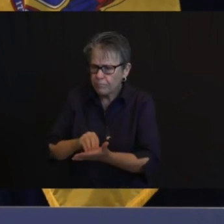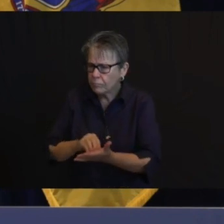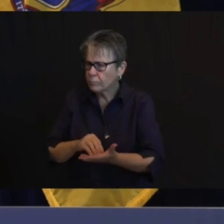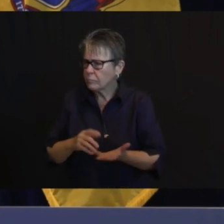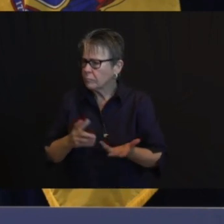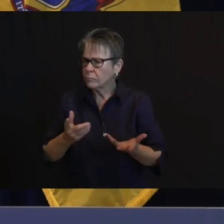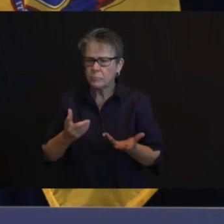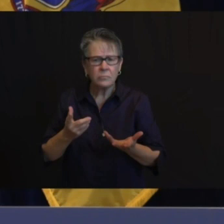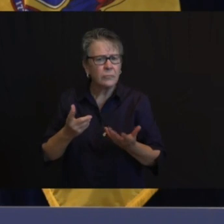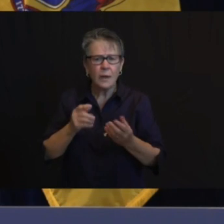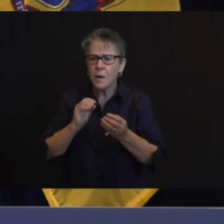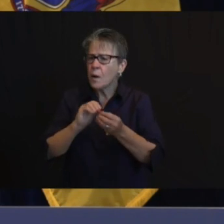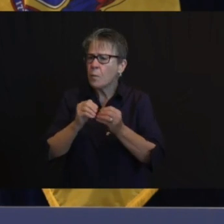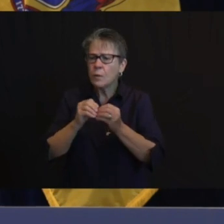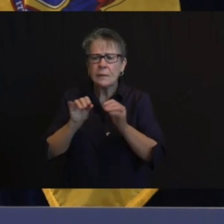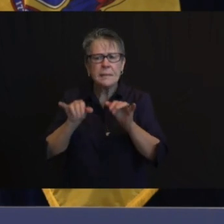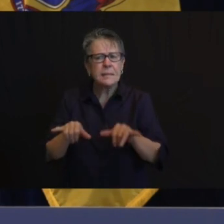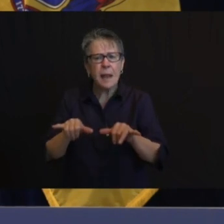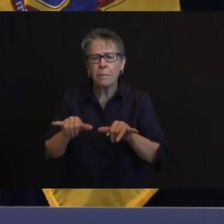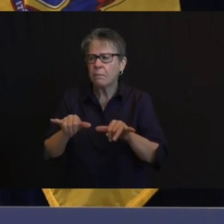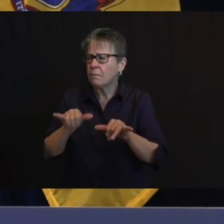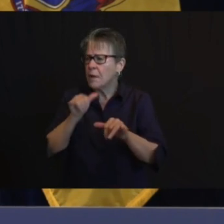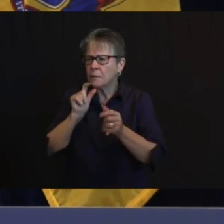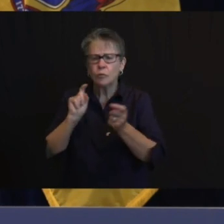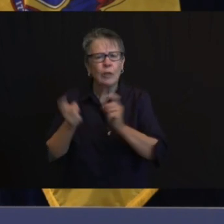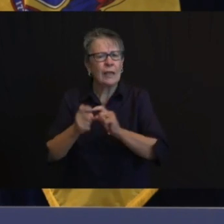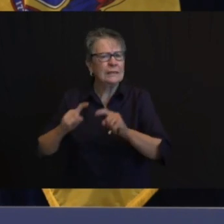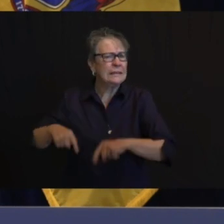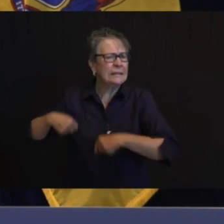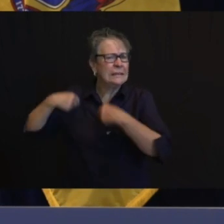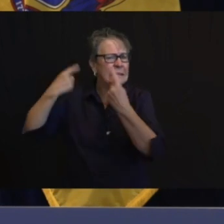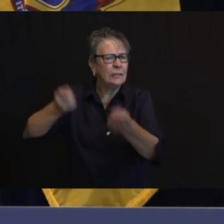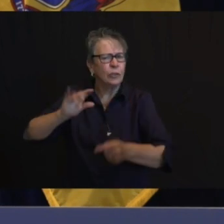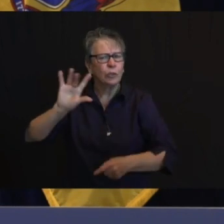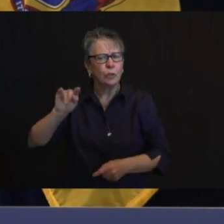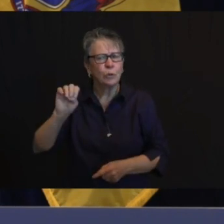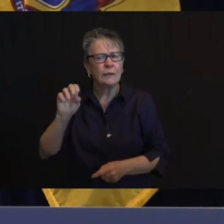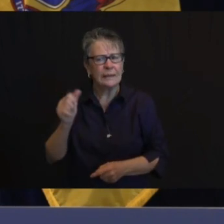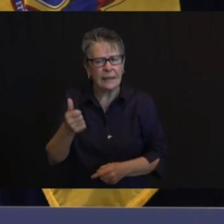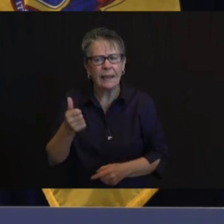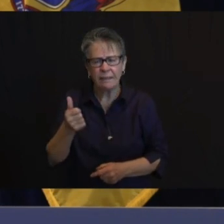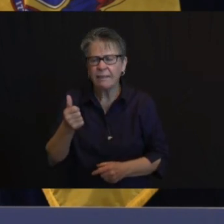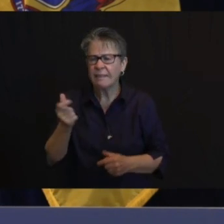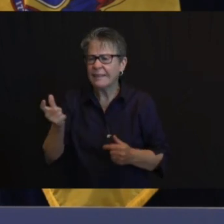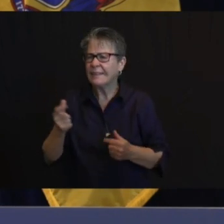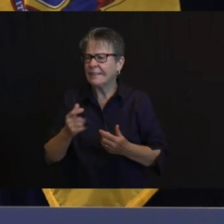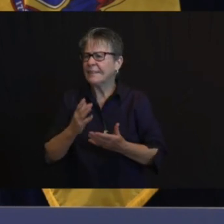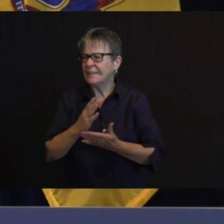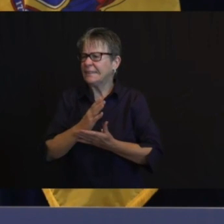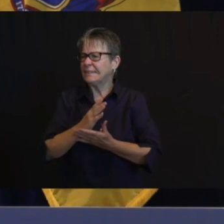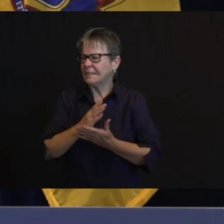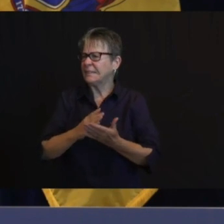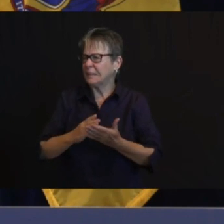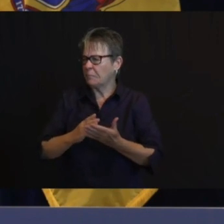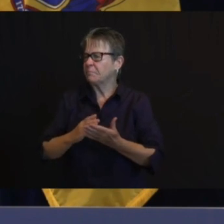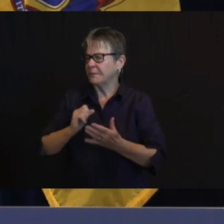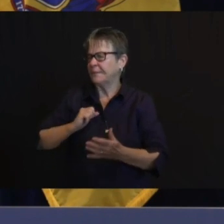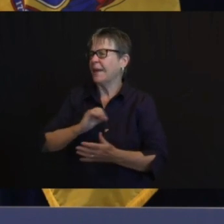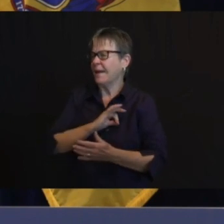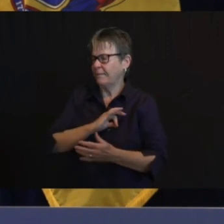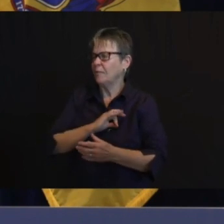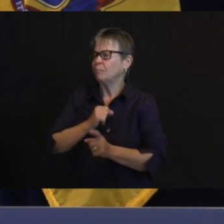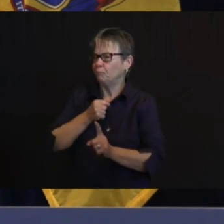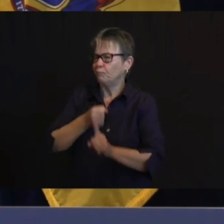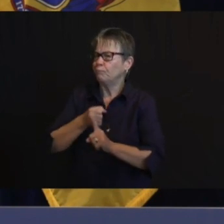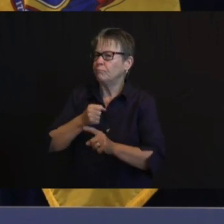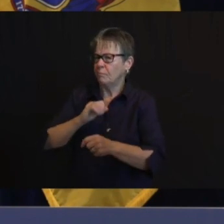June 10th. But in terms of cases, I know there's some staff challenges that you had. And then any other comments on state